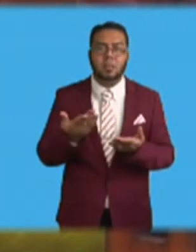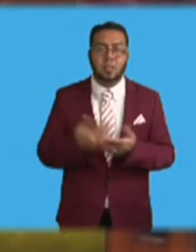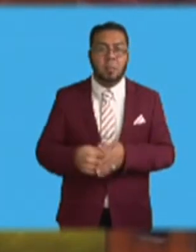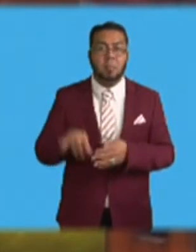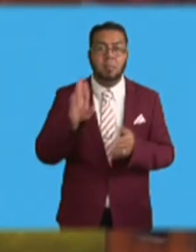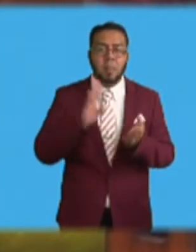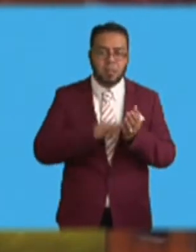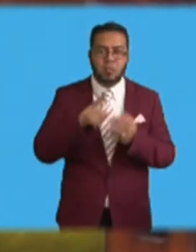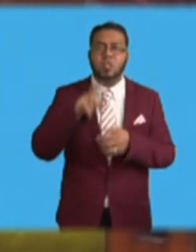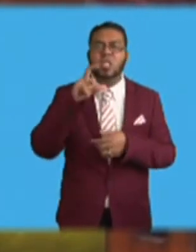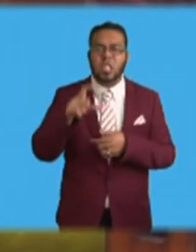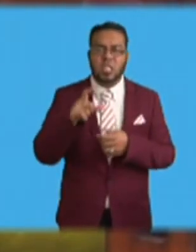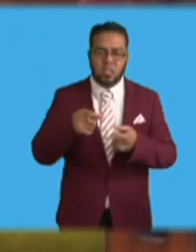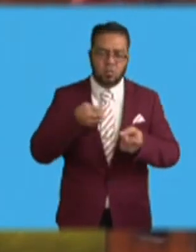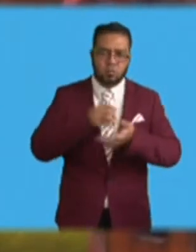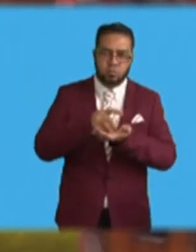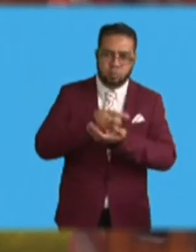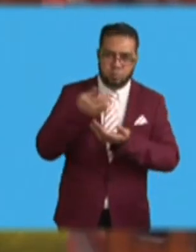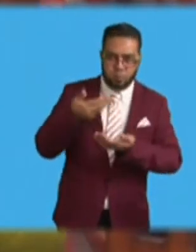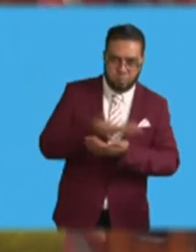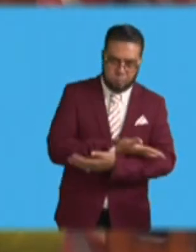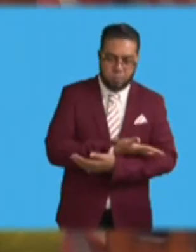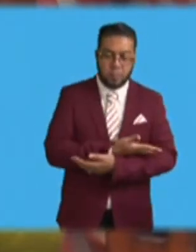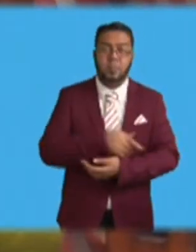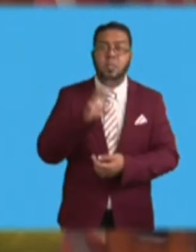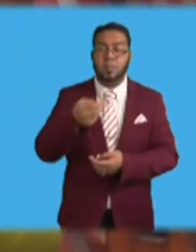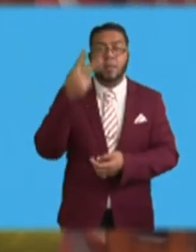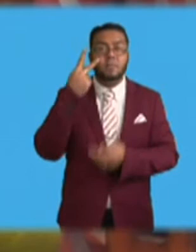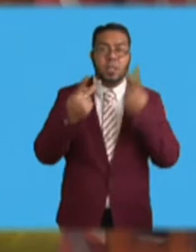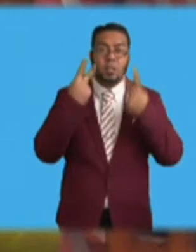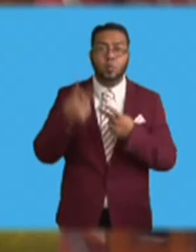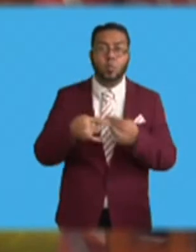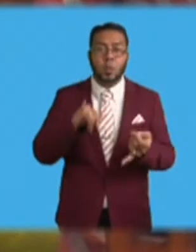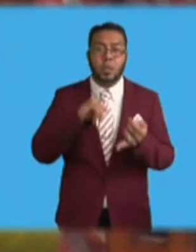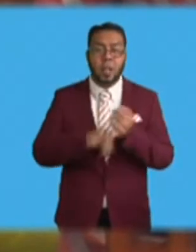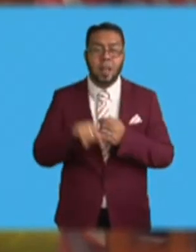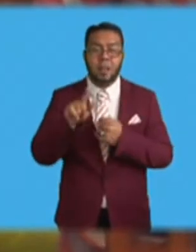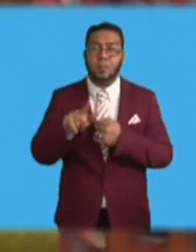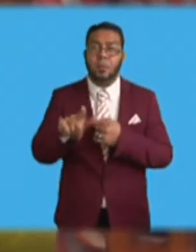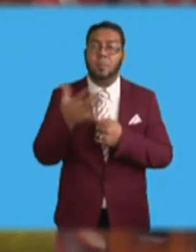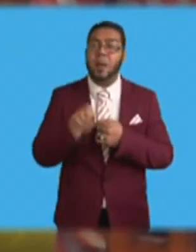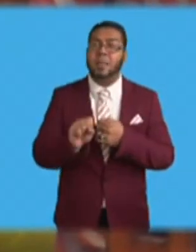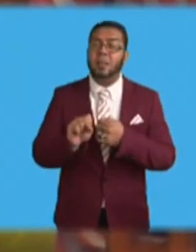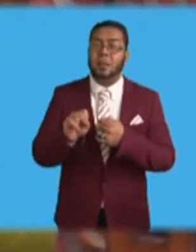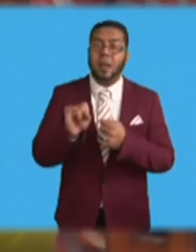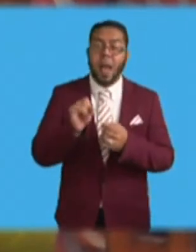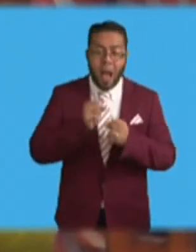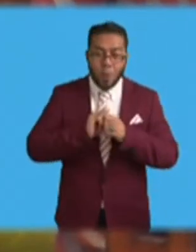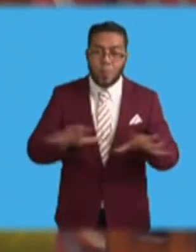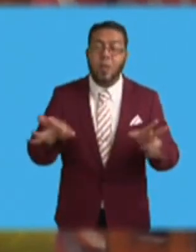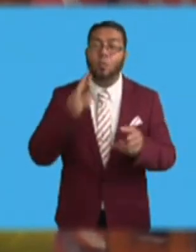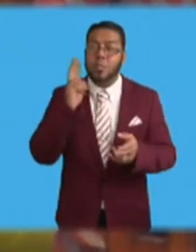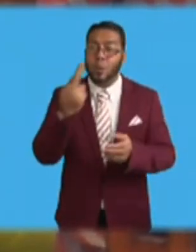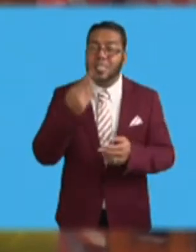strain. Interventions by the Ministry of Health through visits to the St. John's College by the Subdivisional Outbreak Response Team